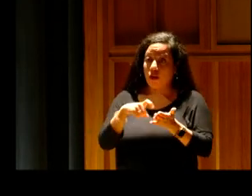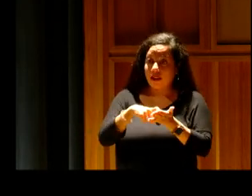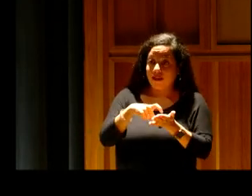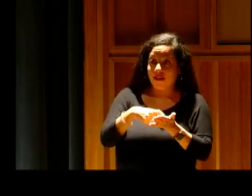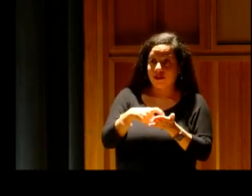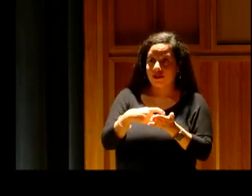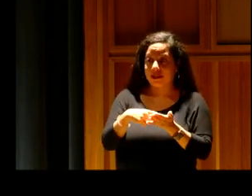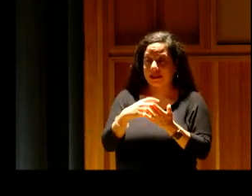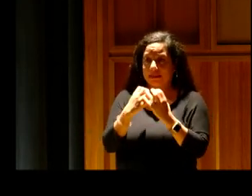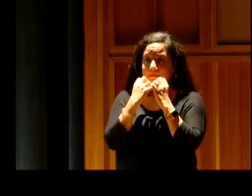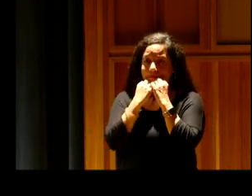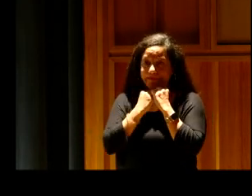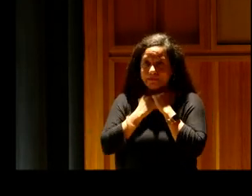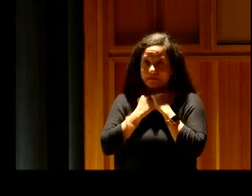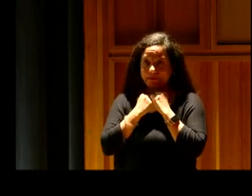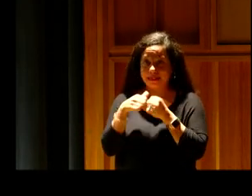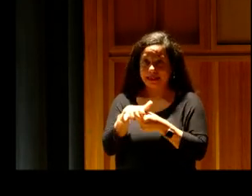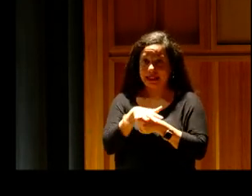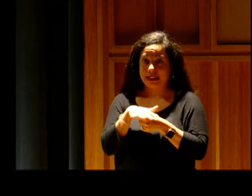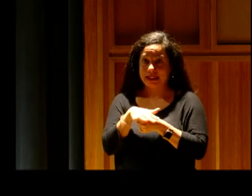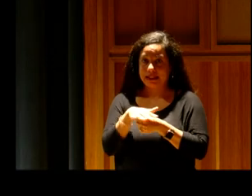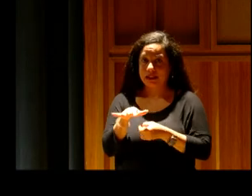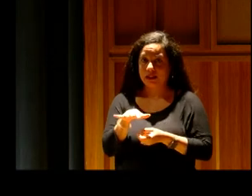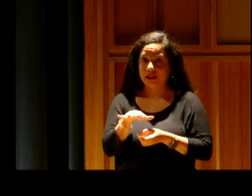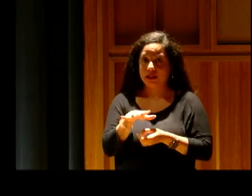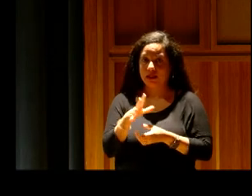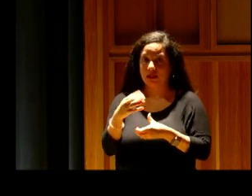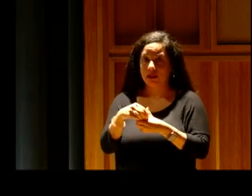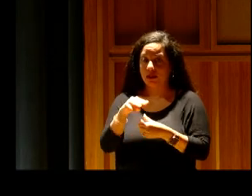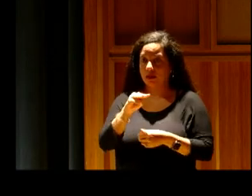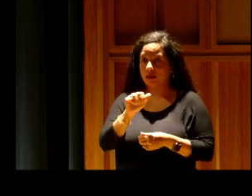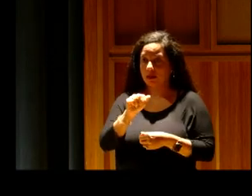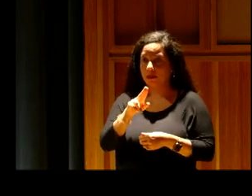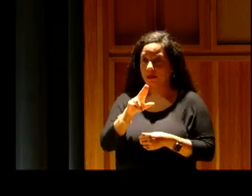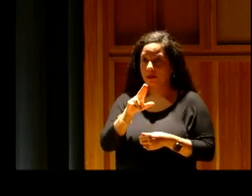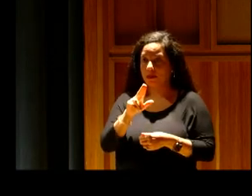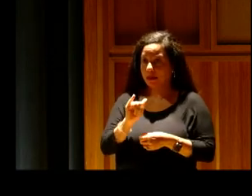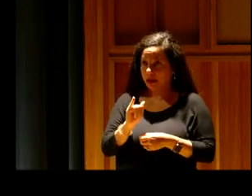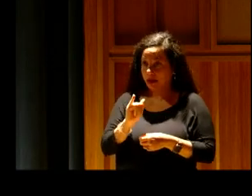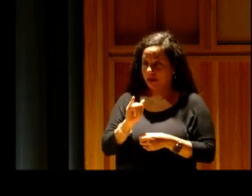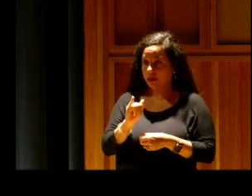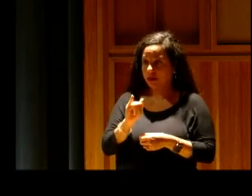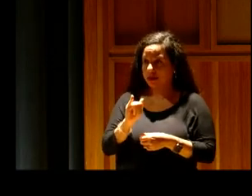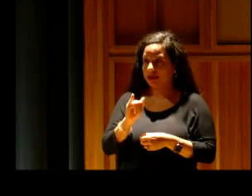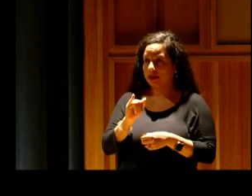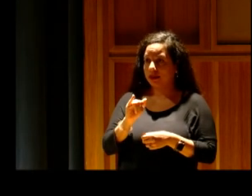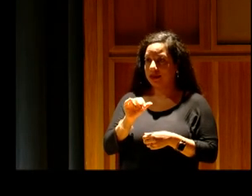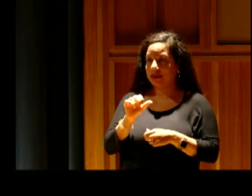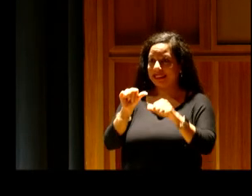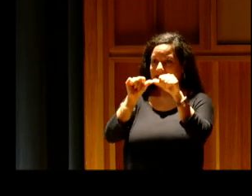sacred sites, including the Maui statues of Easter Island.